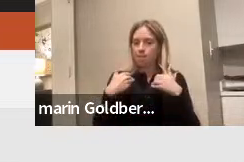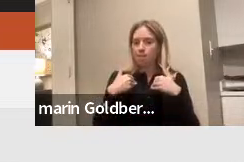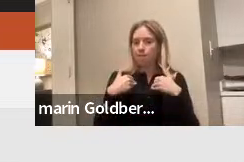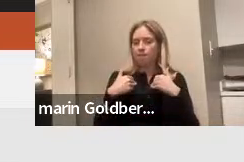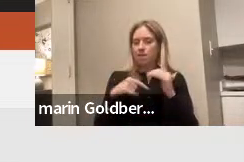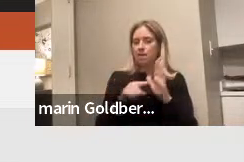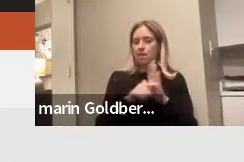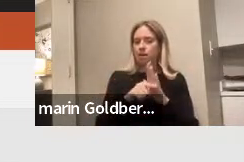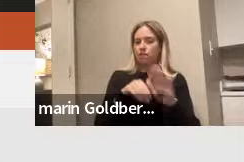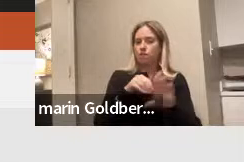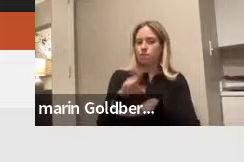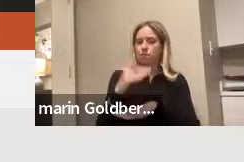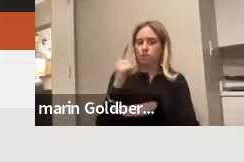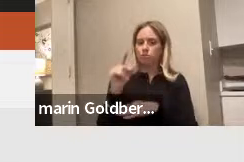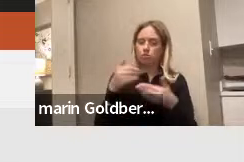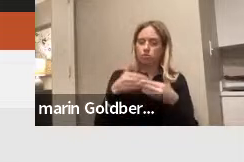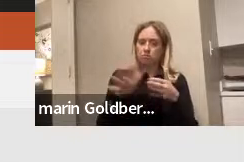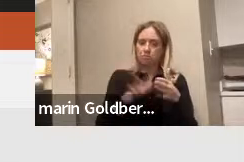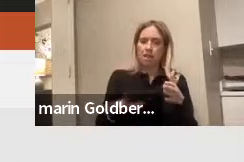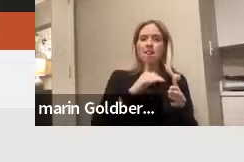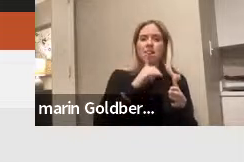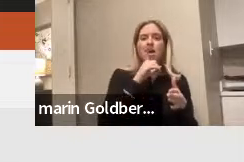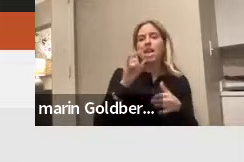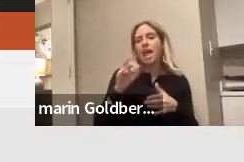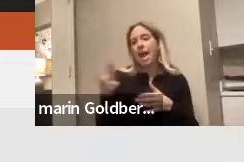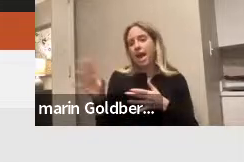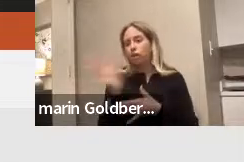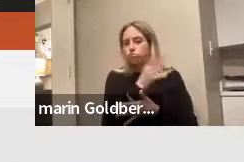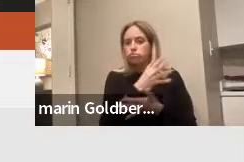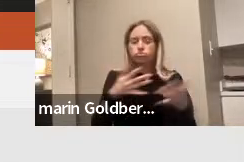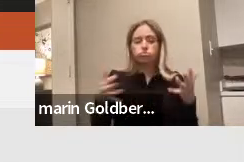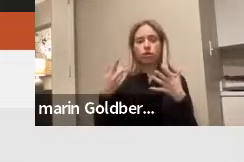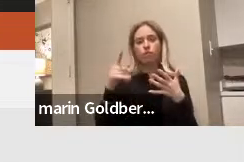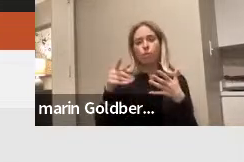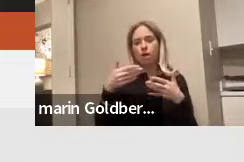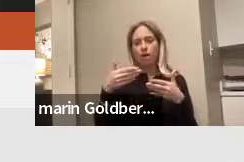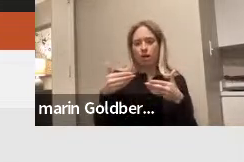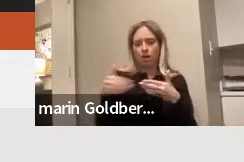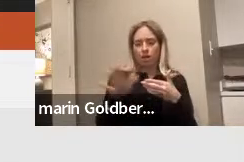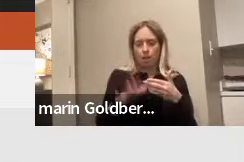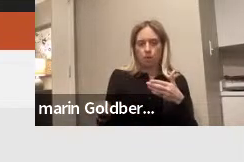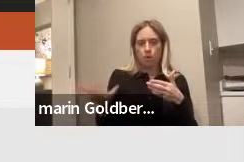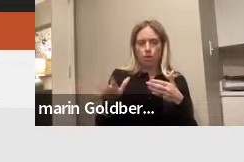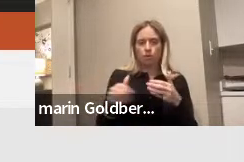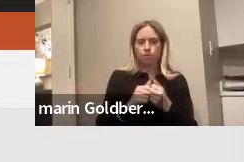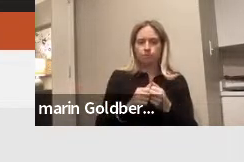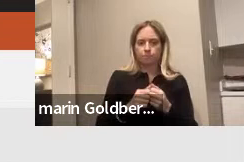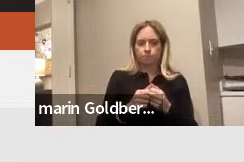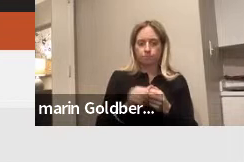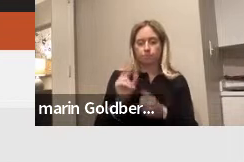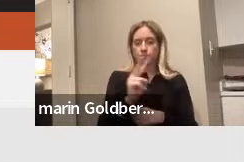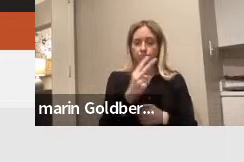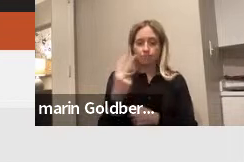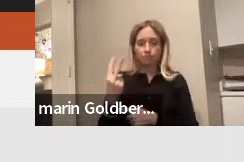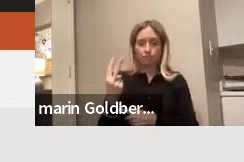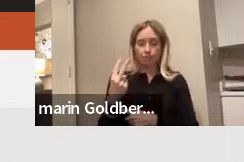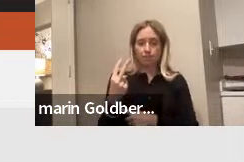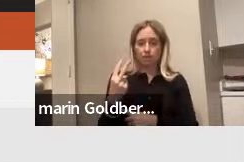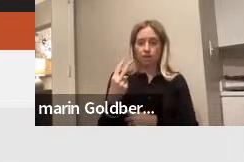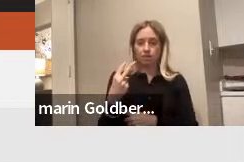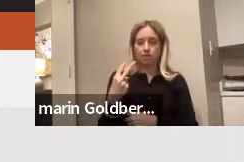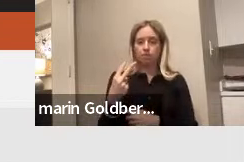adverse impact to the light and air available to a neighboring property. If we jump to the second sub-factor